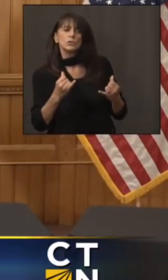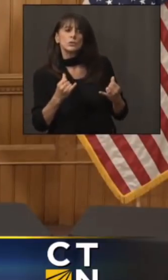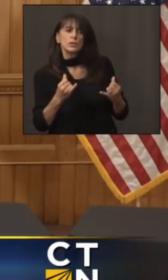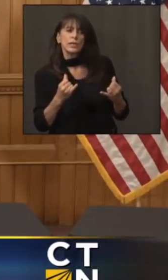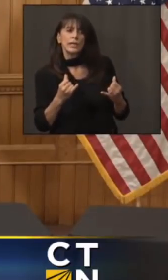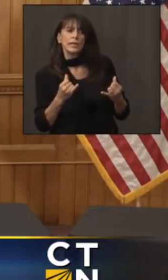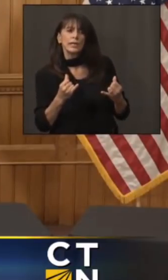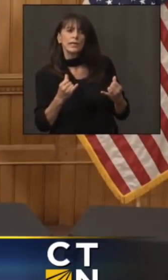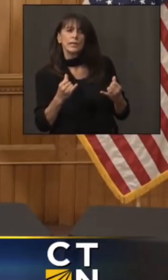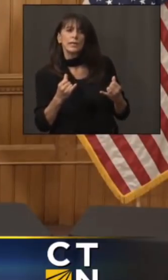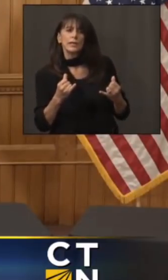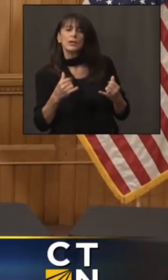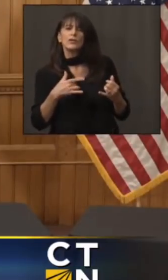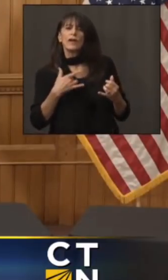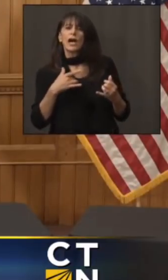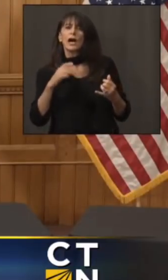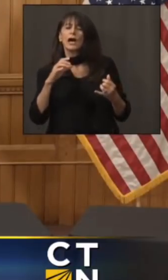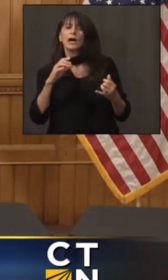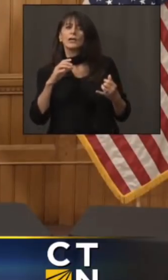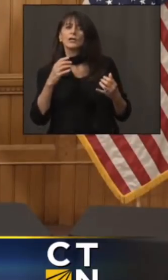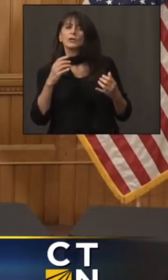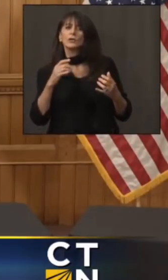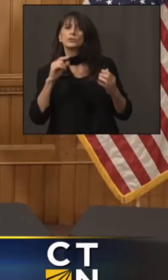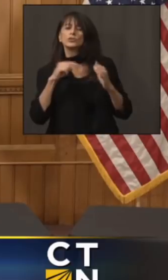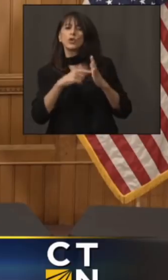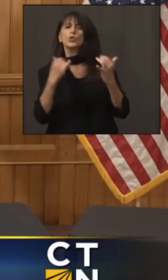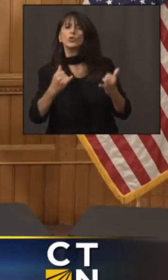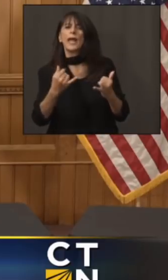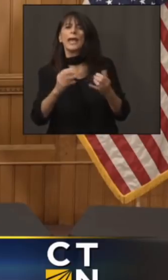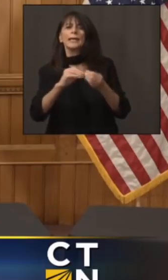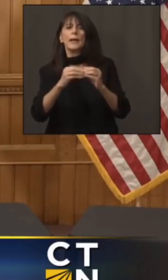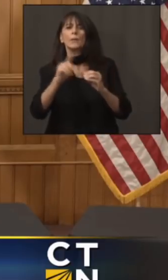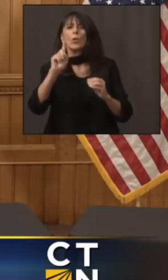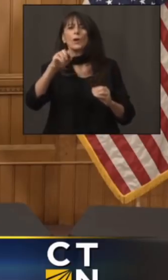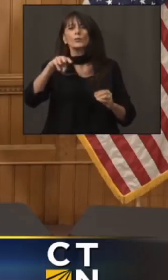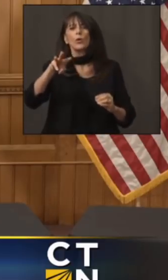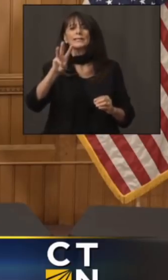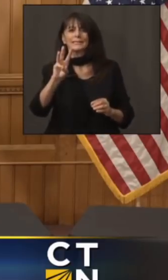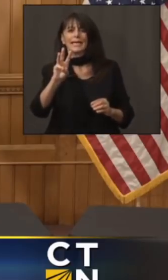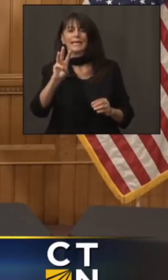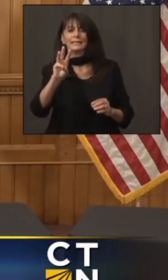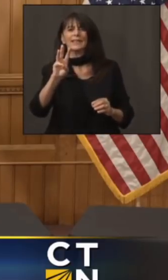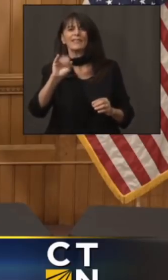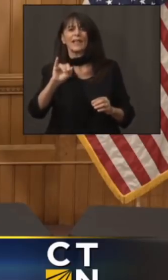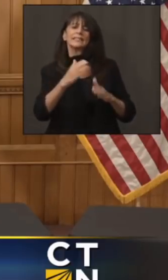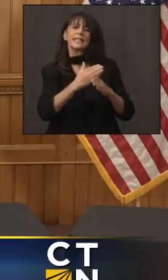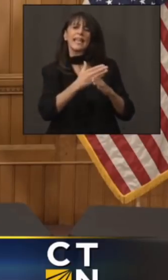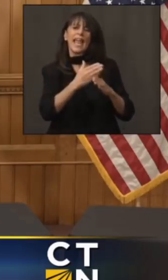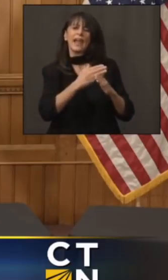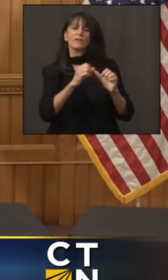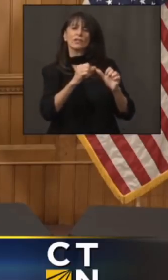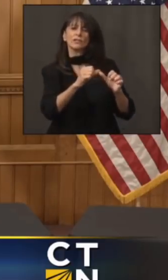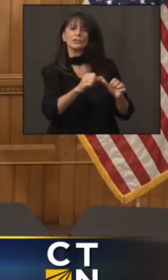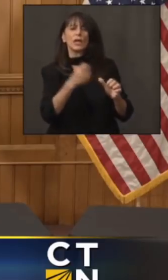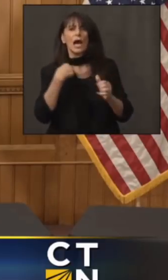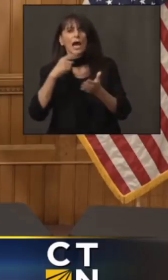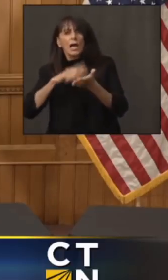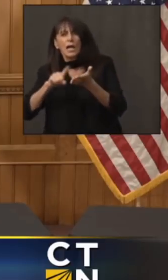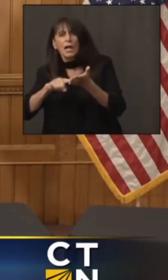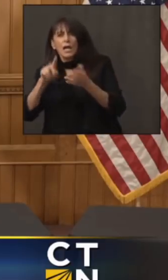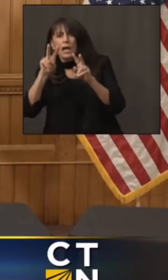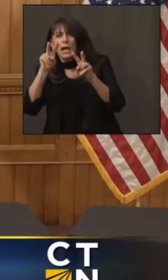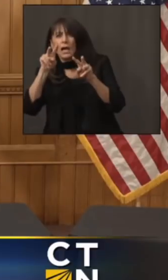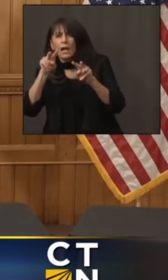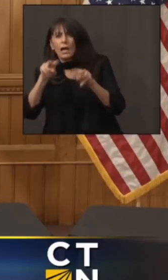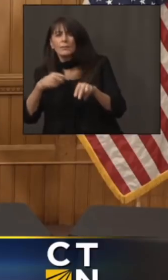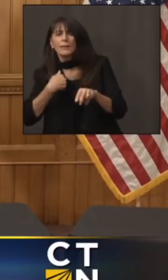said Connecticut's positivity rate's 1.6%, and that's a 7-day rolling average. I've been looking up on stuff online,